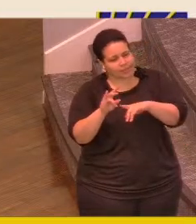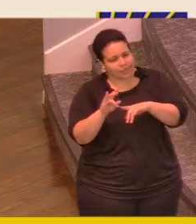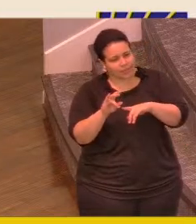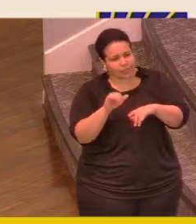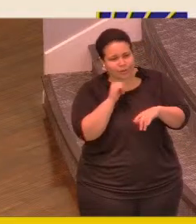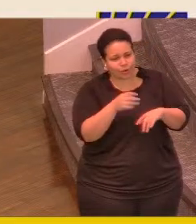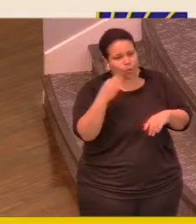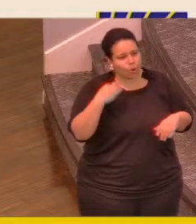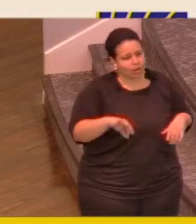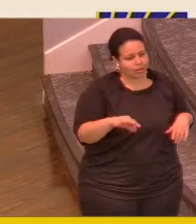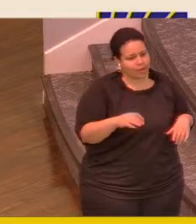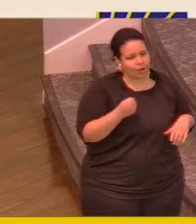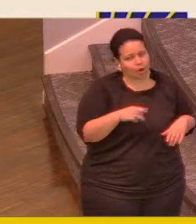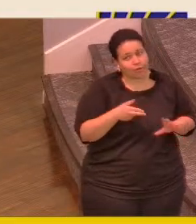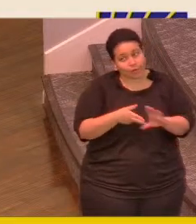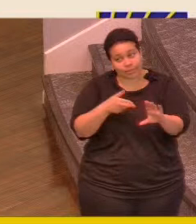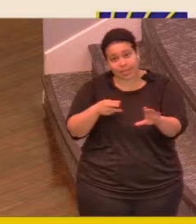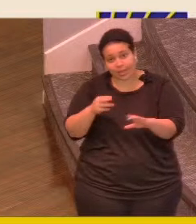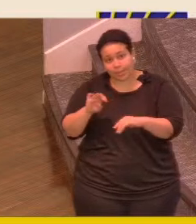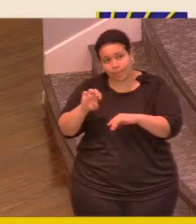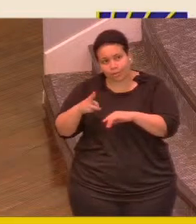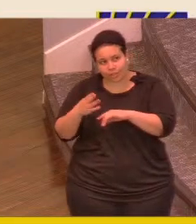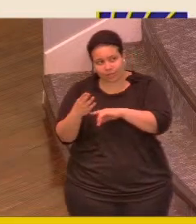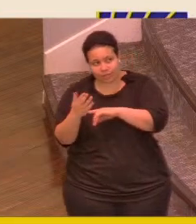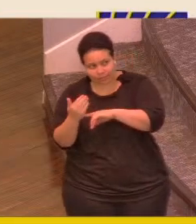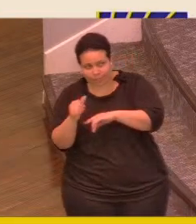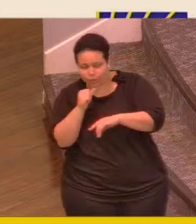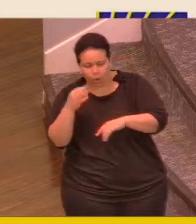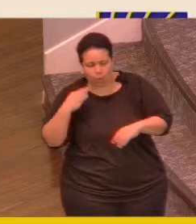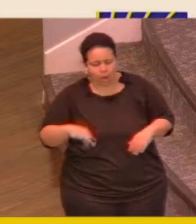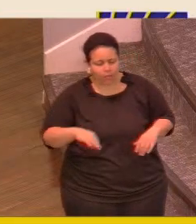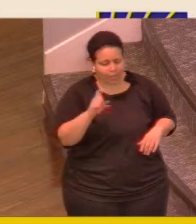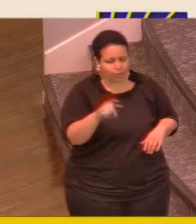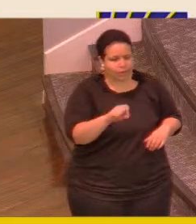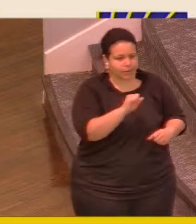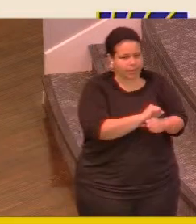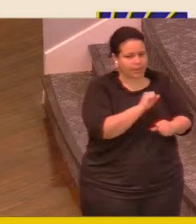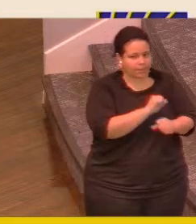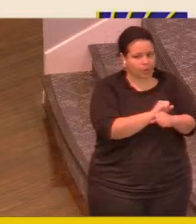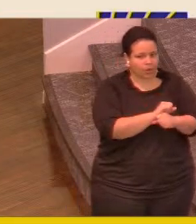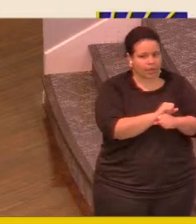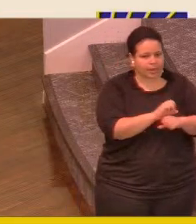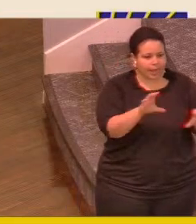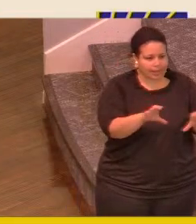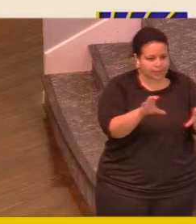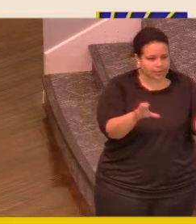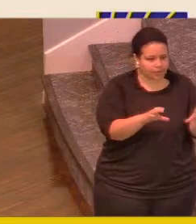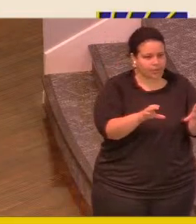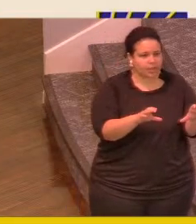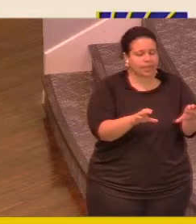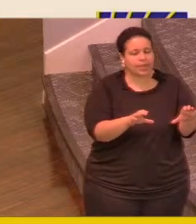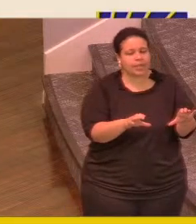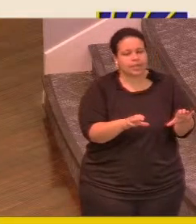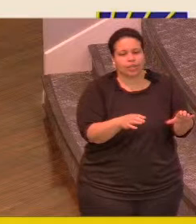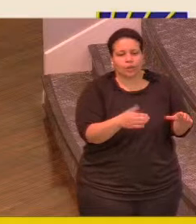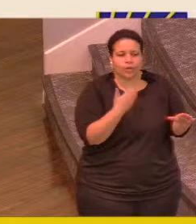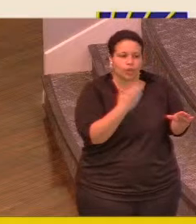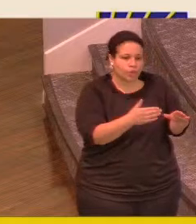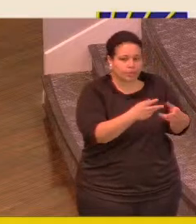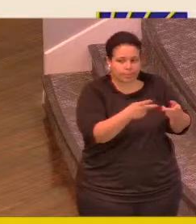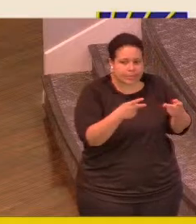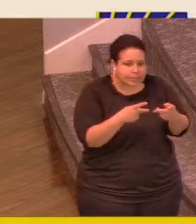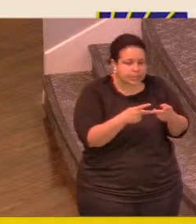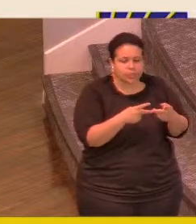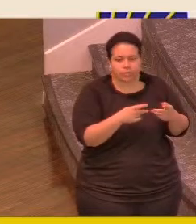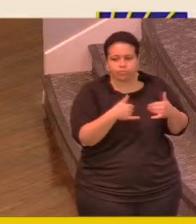March 15th, you don't qualify. So you have to be employed actively and in good standing as of March 16th in order to